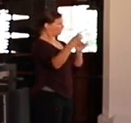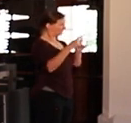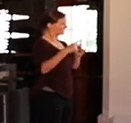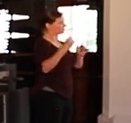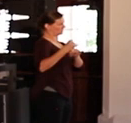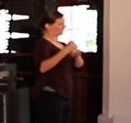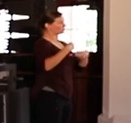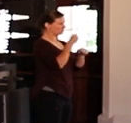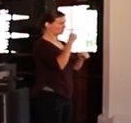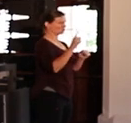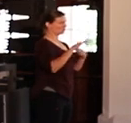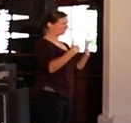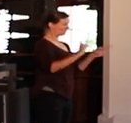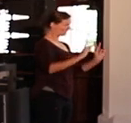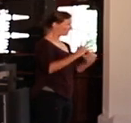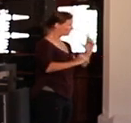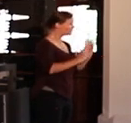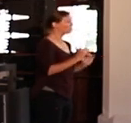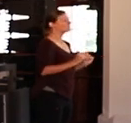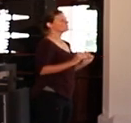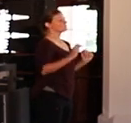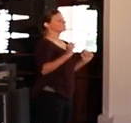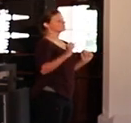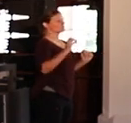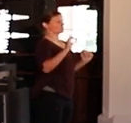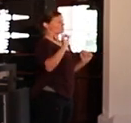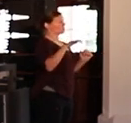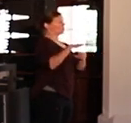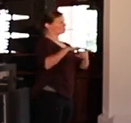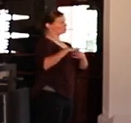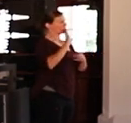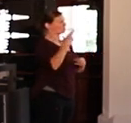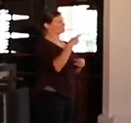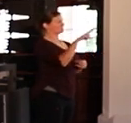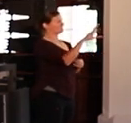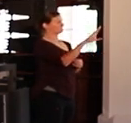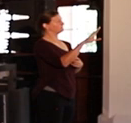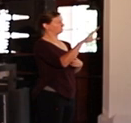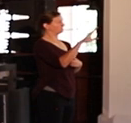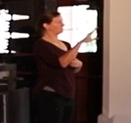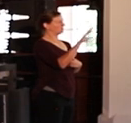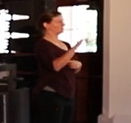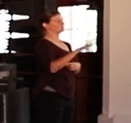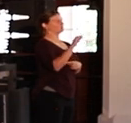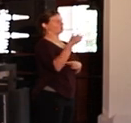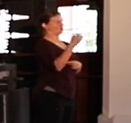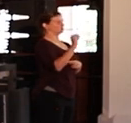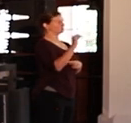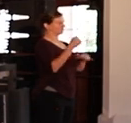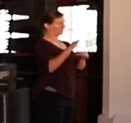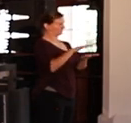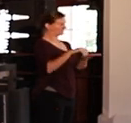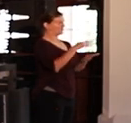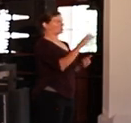that everybody is comfortable. And so those locations will be in the Hub, which is located in the Alston Campus Center, and